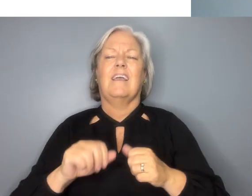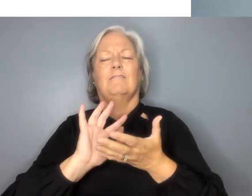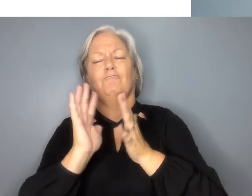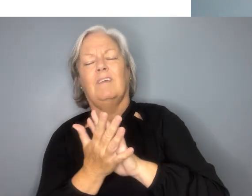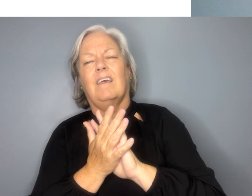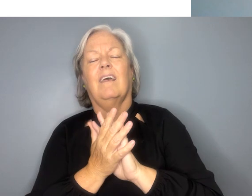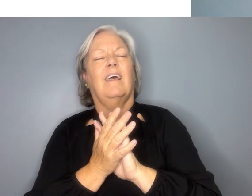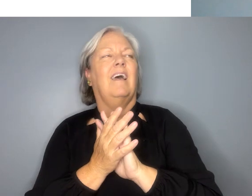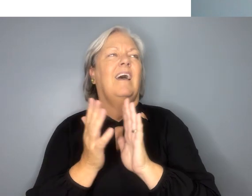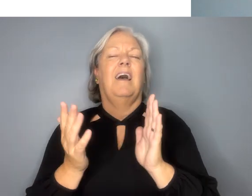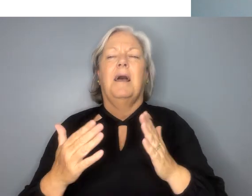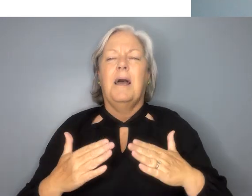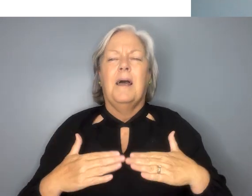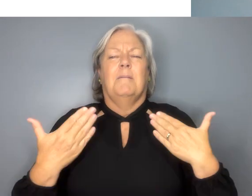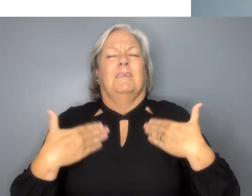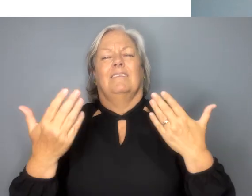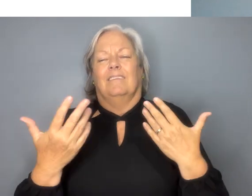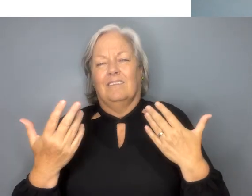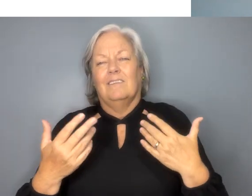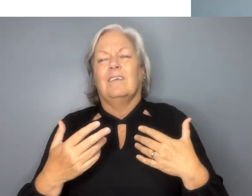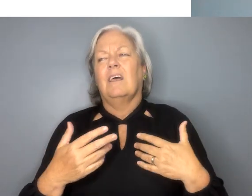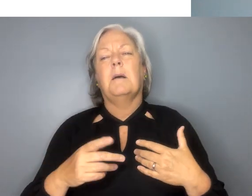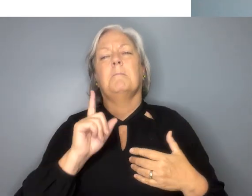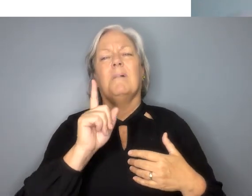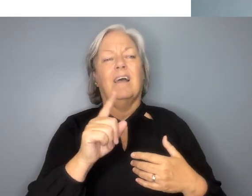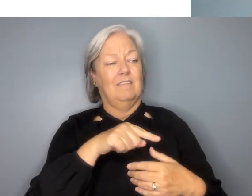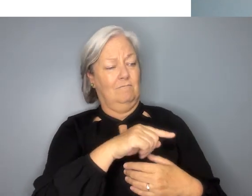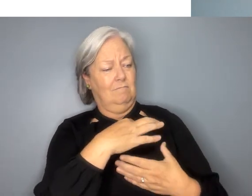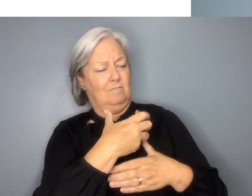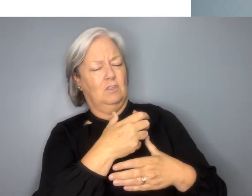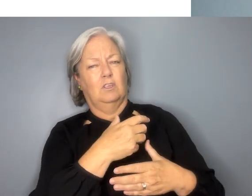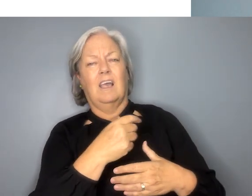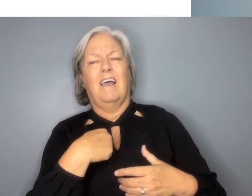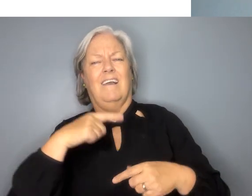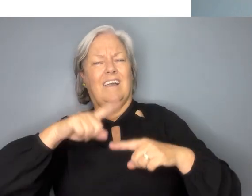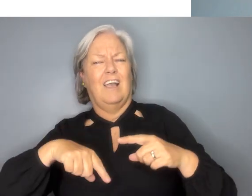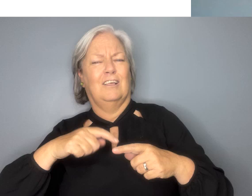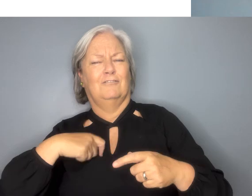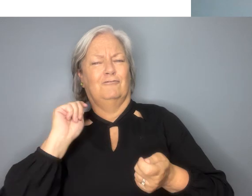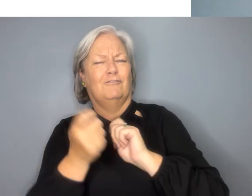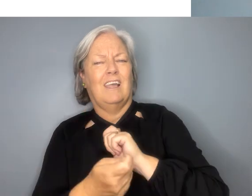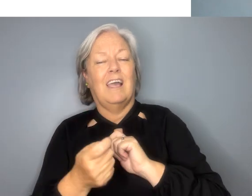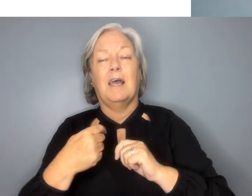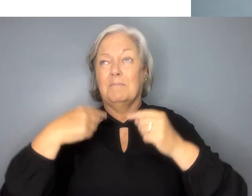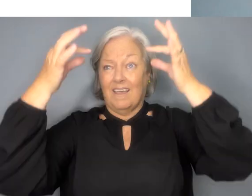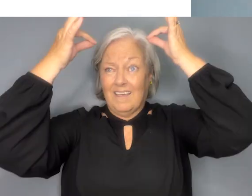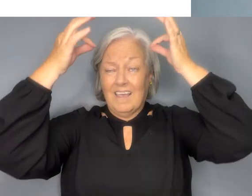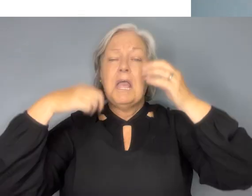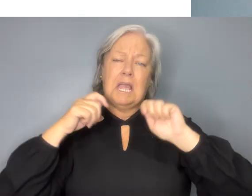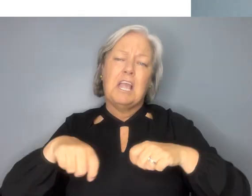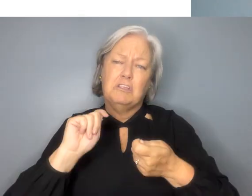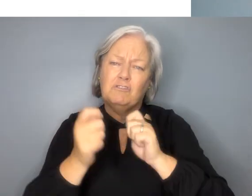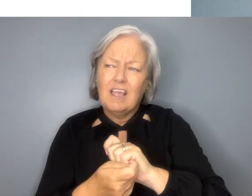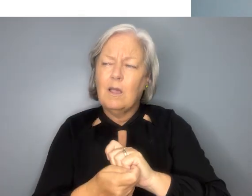ways that my life could be made better and enriched by changes outside of me, because I can't change that much. I can change my